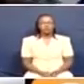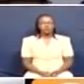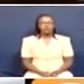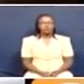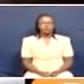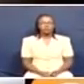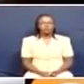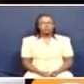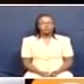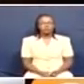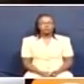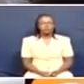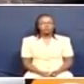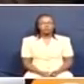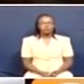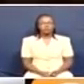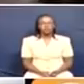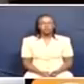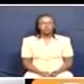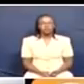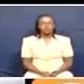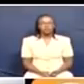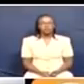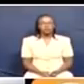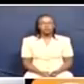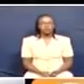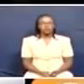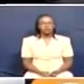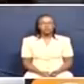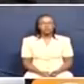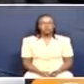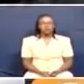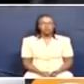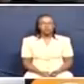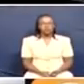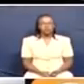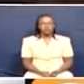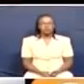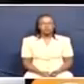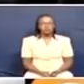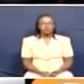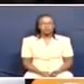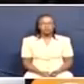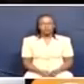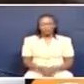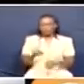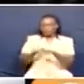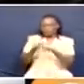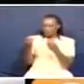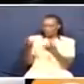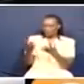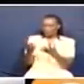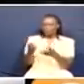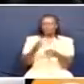My lord, is there time indication for prosecution or the application? 10 minutes. 10 minutes.